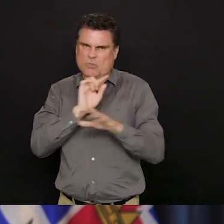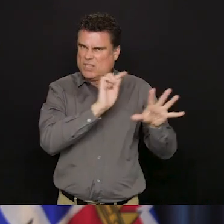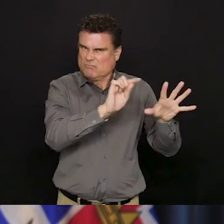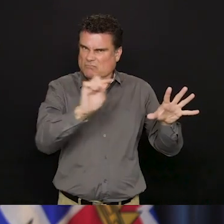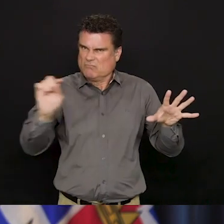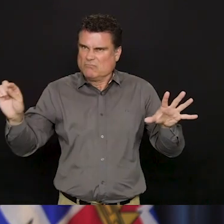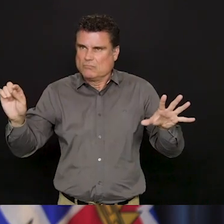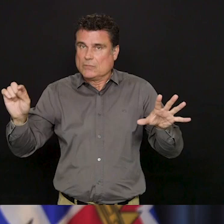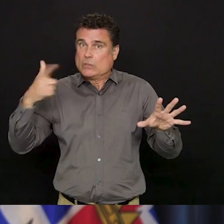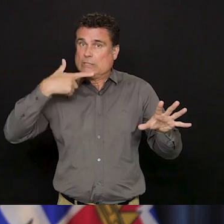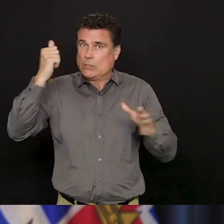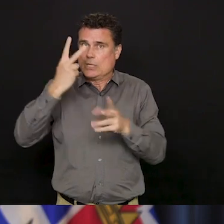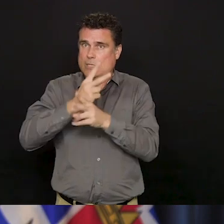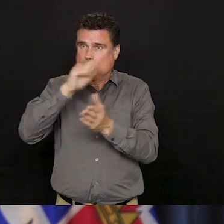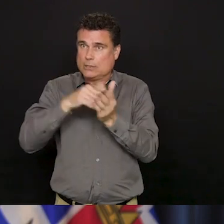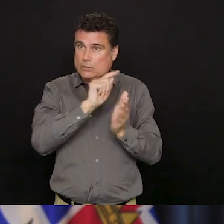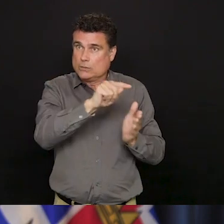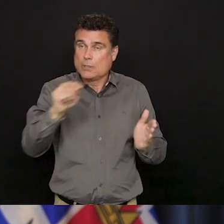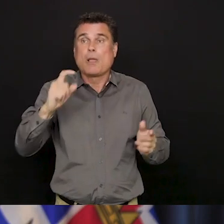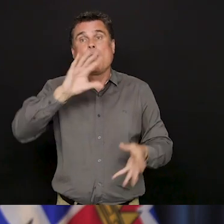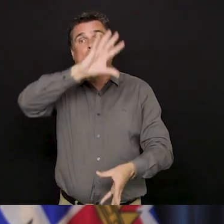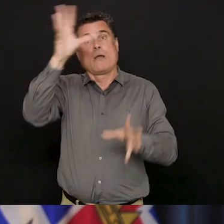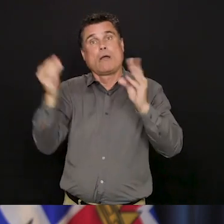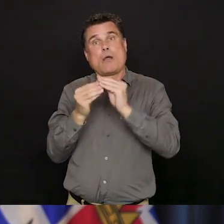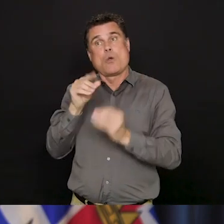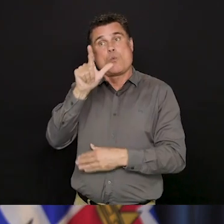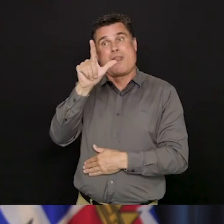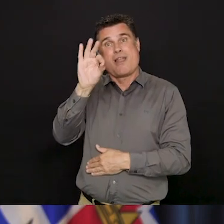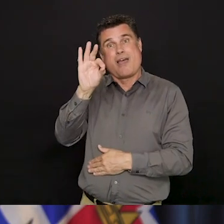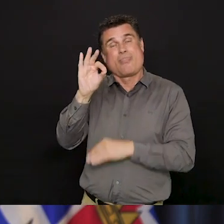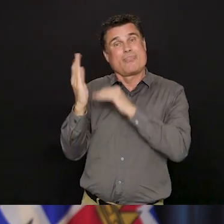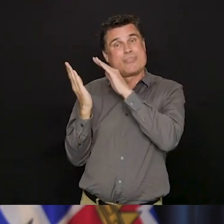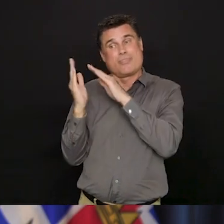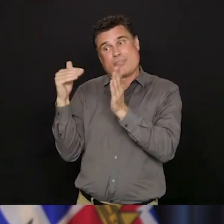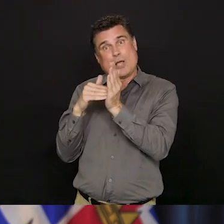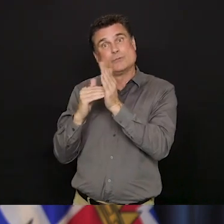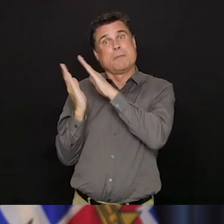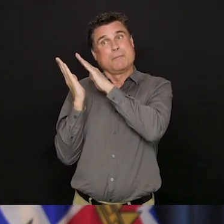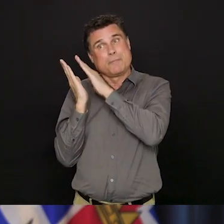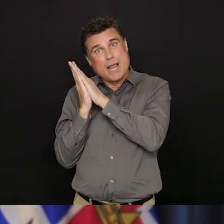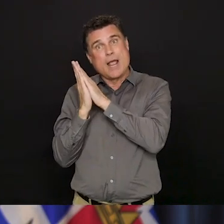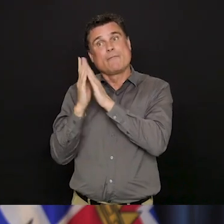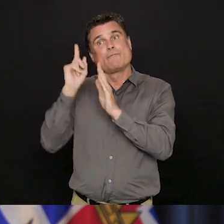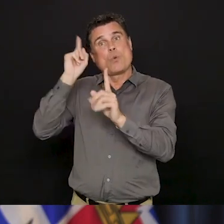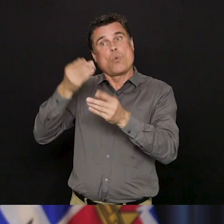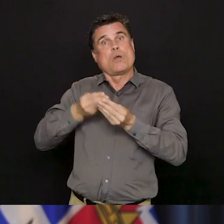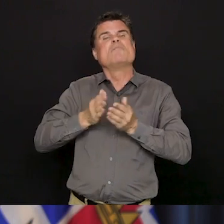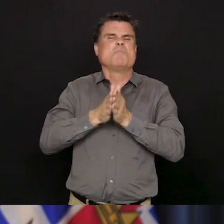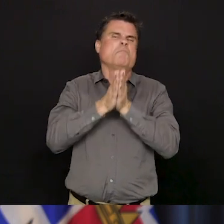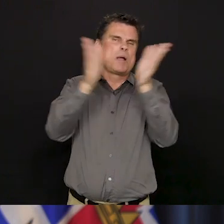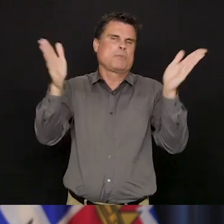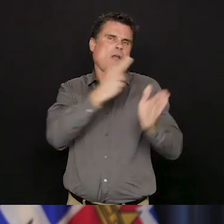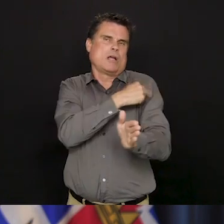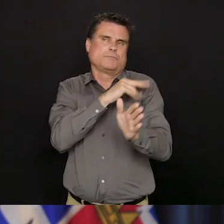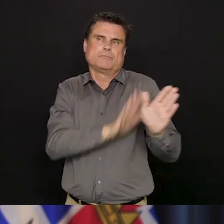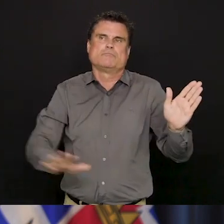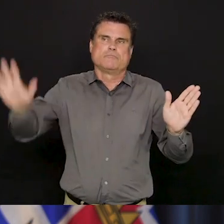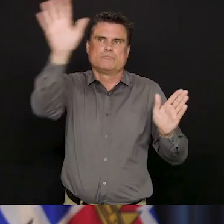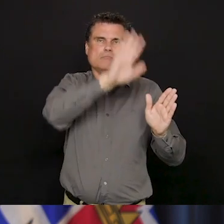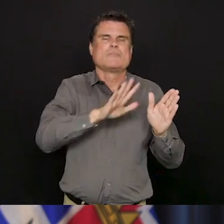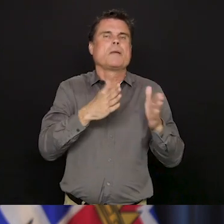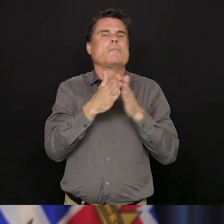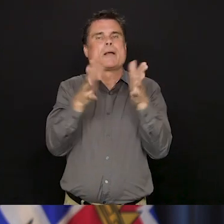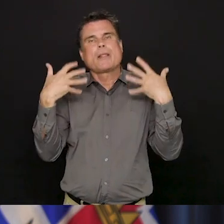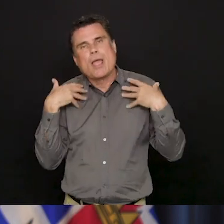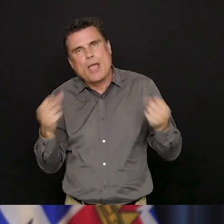public beds, and ultimately, due to availability, people have some choice. They make those decisions. So we have to ensure that